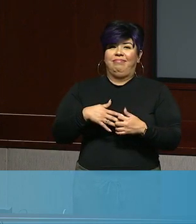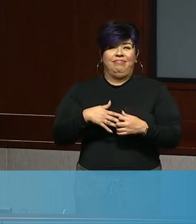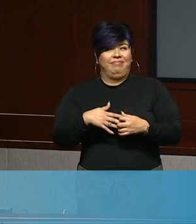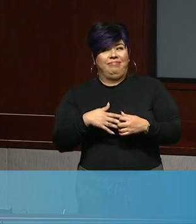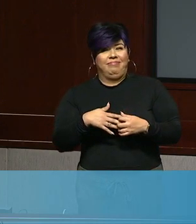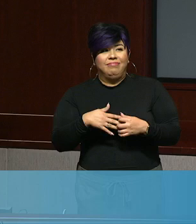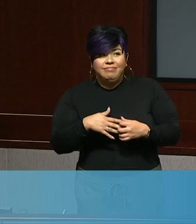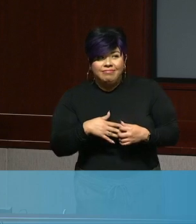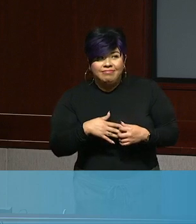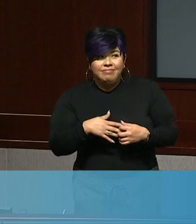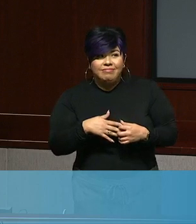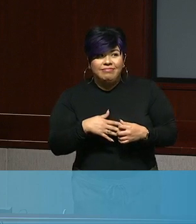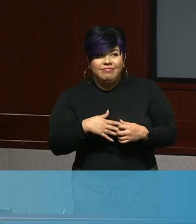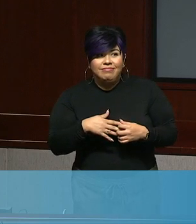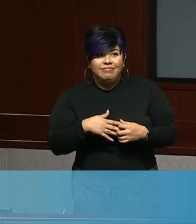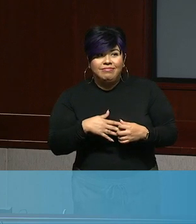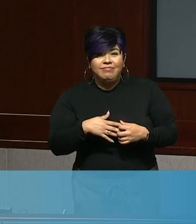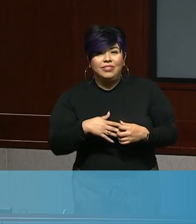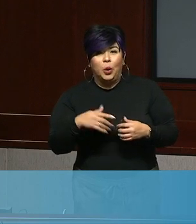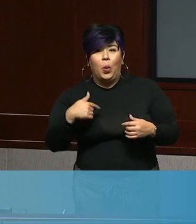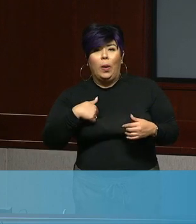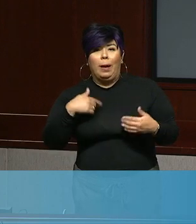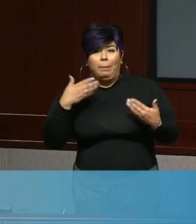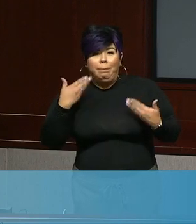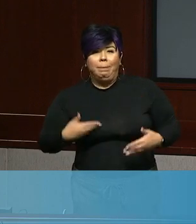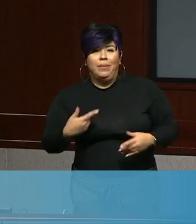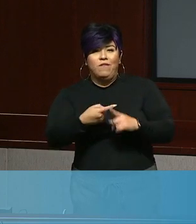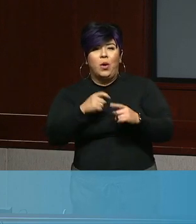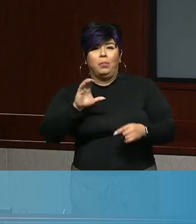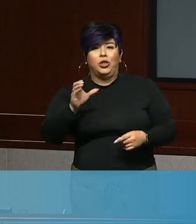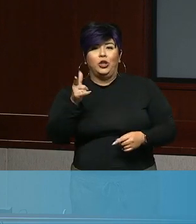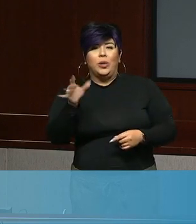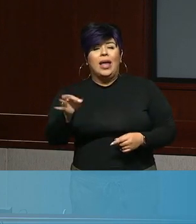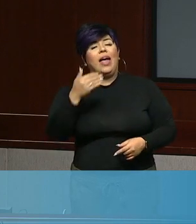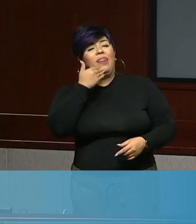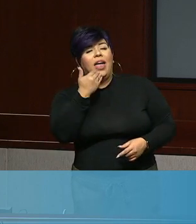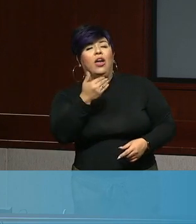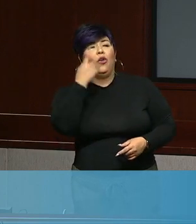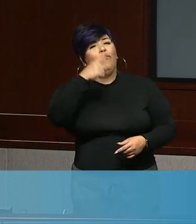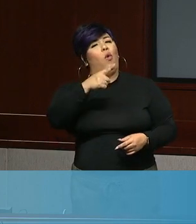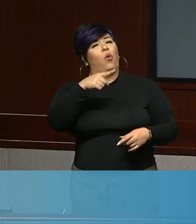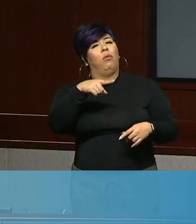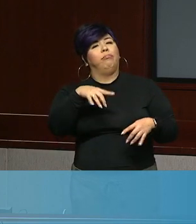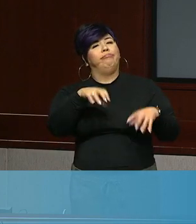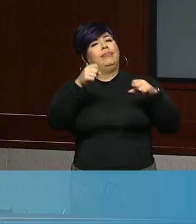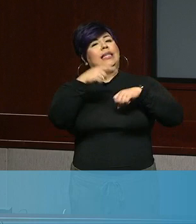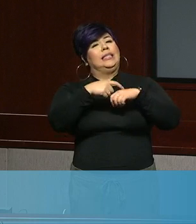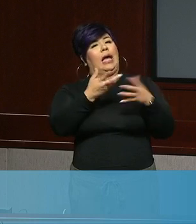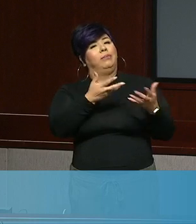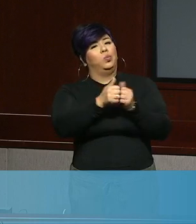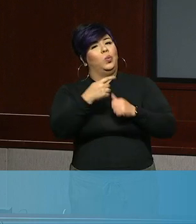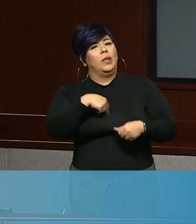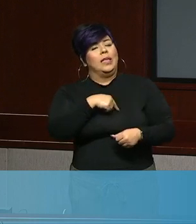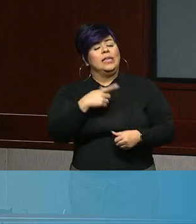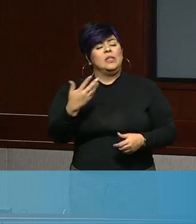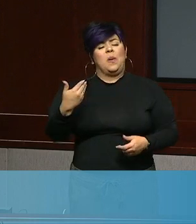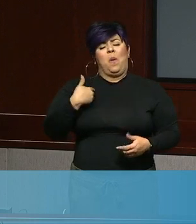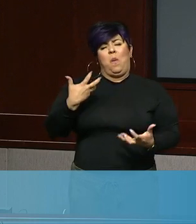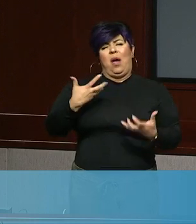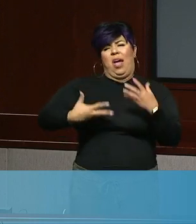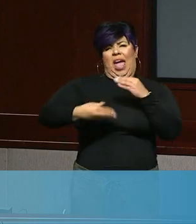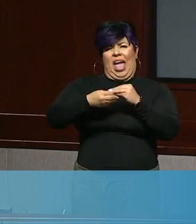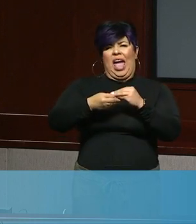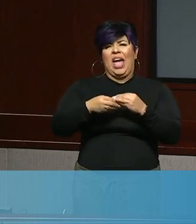Hi guys, Tim here from Channel 29. Thanks for taking the time for the question. So I just have a follow-up on the